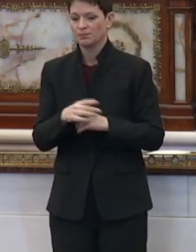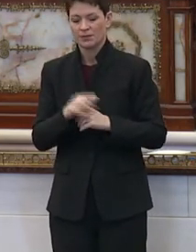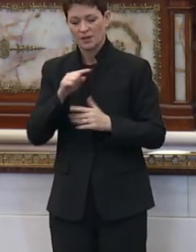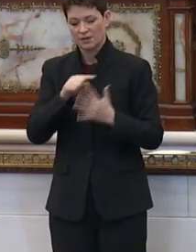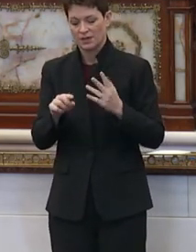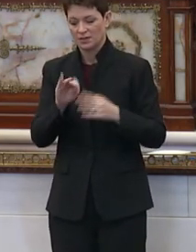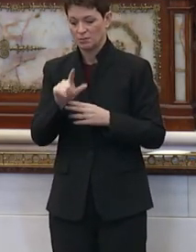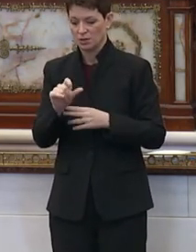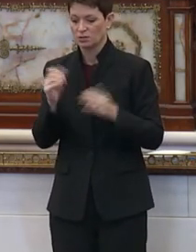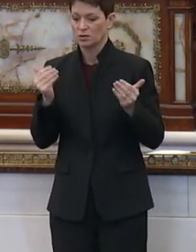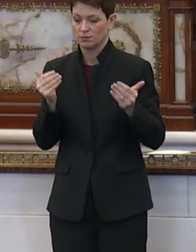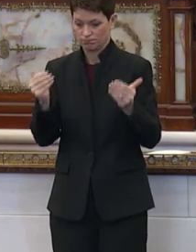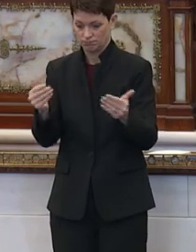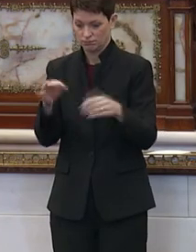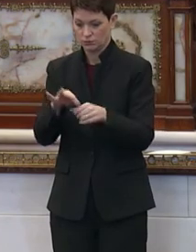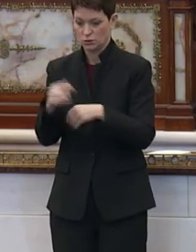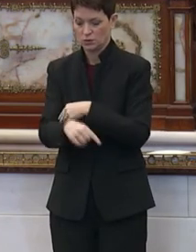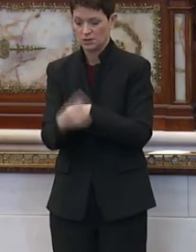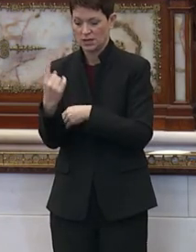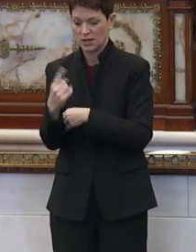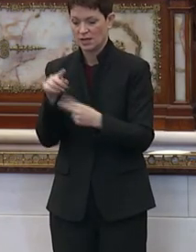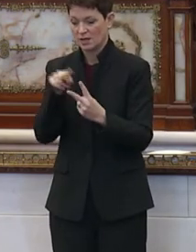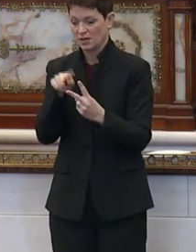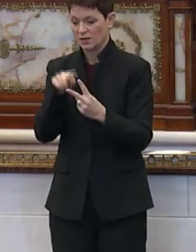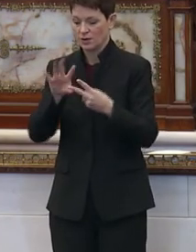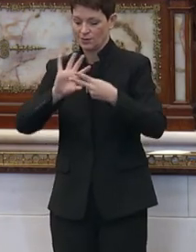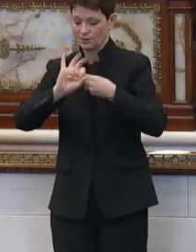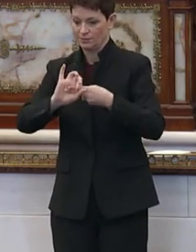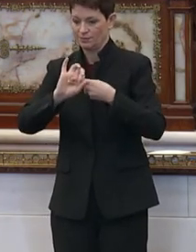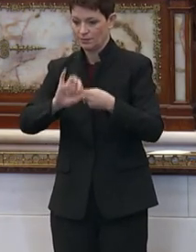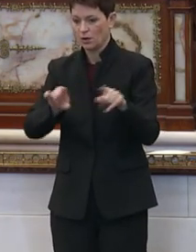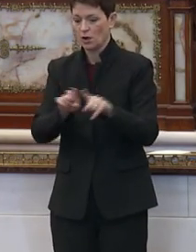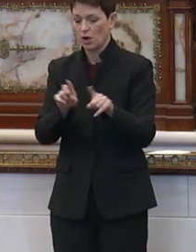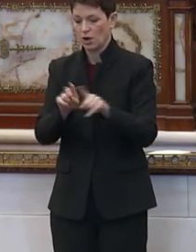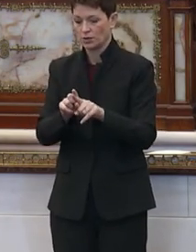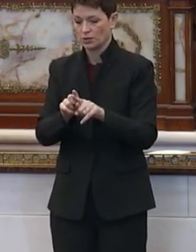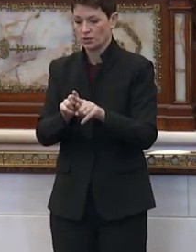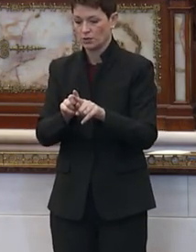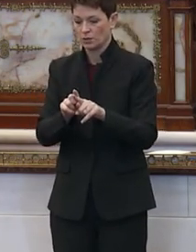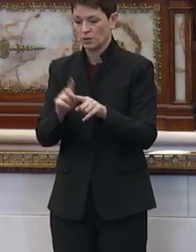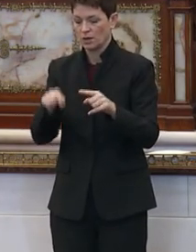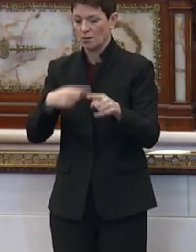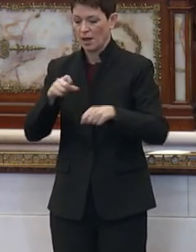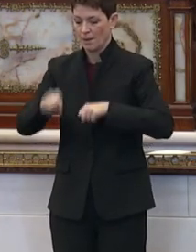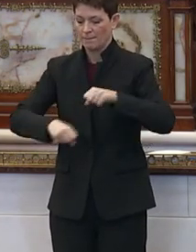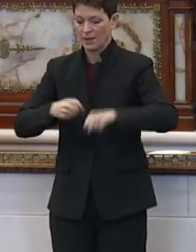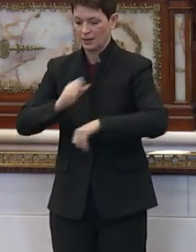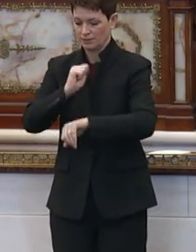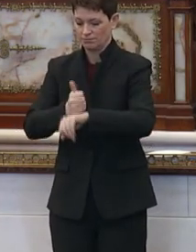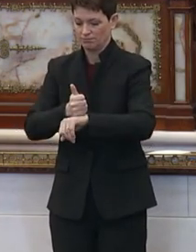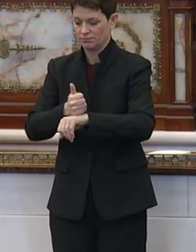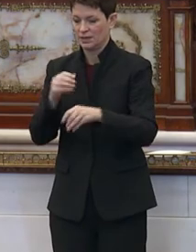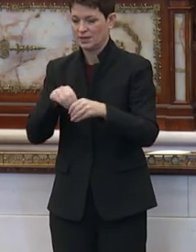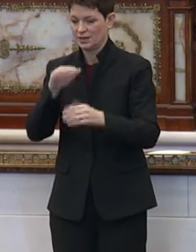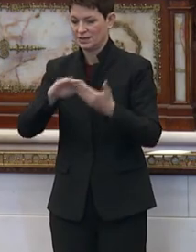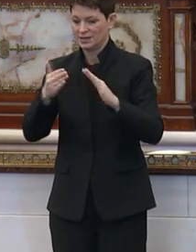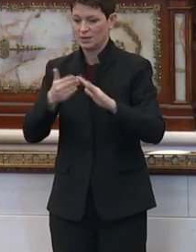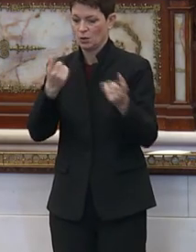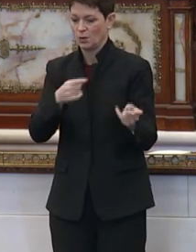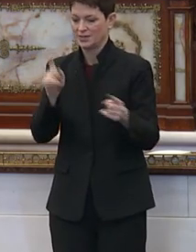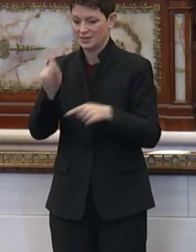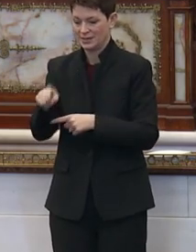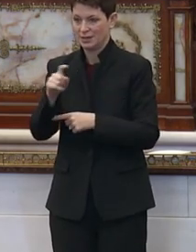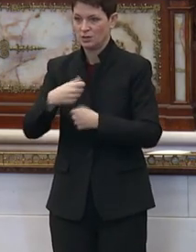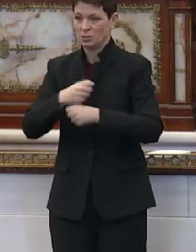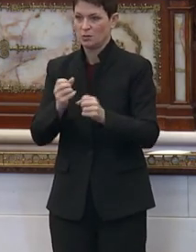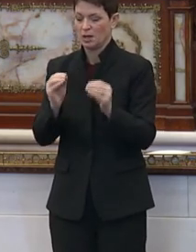bills are advancing, these companion bills ought to prompt some reflection about the state of bike infrastructure in our city and what steps will be necessary